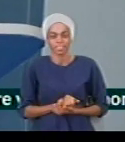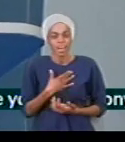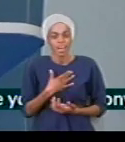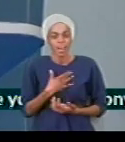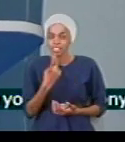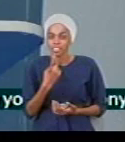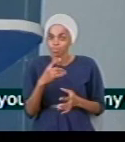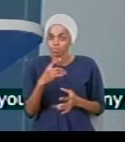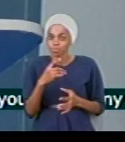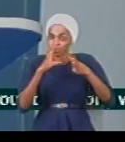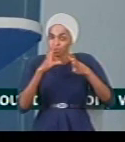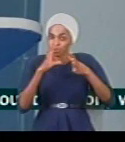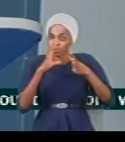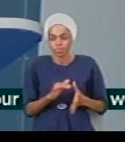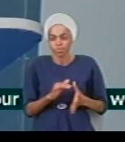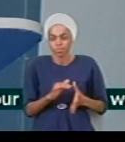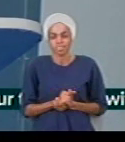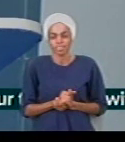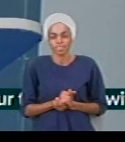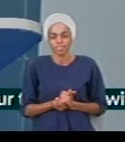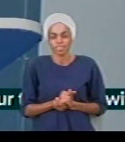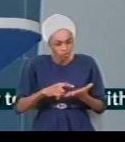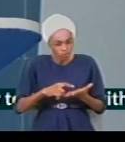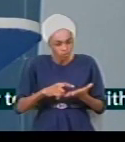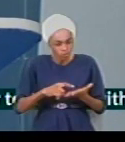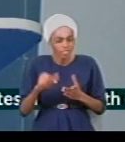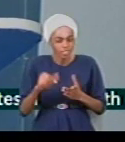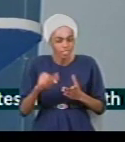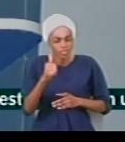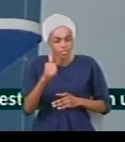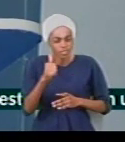people. Any hands here? It's happening over there.